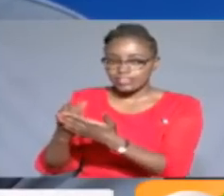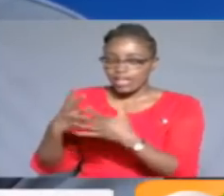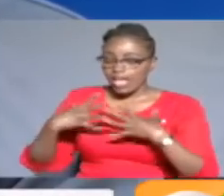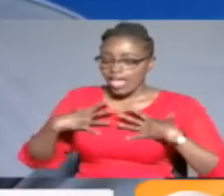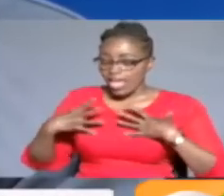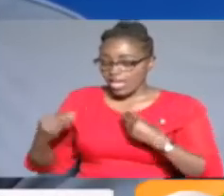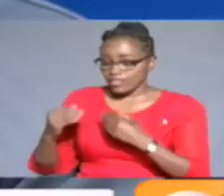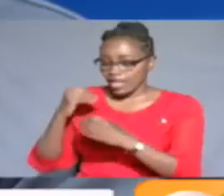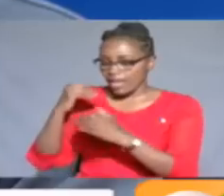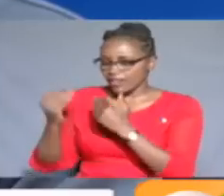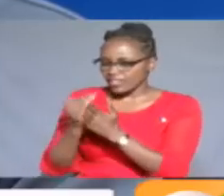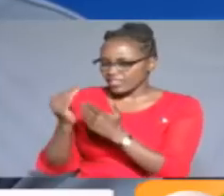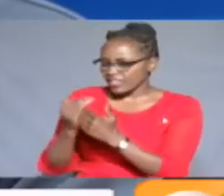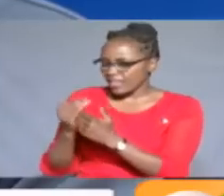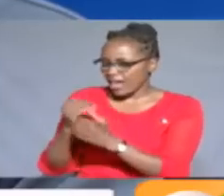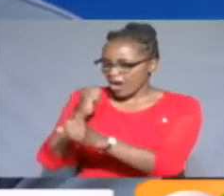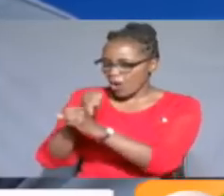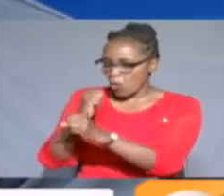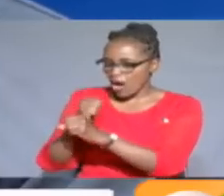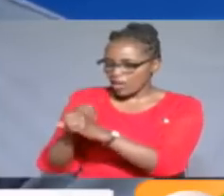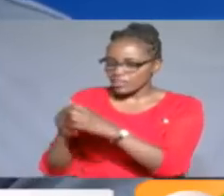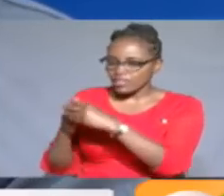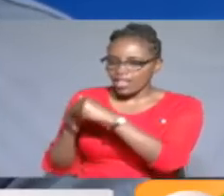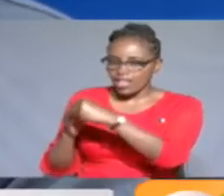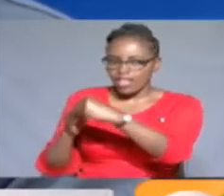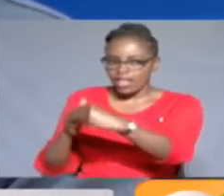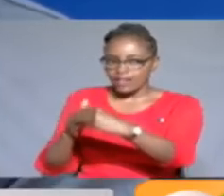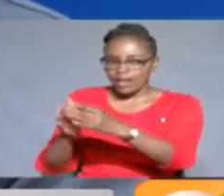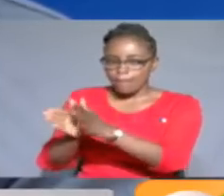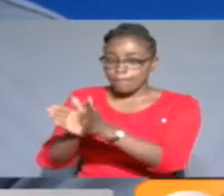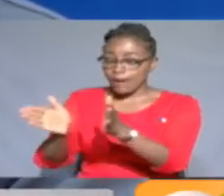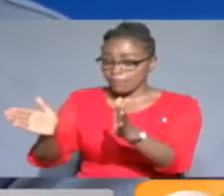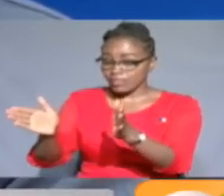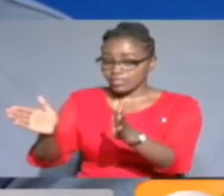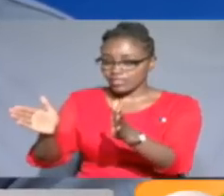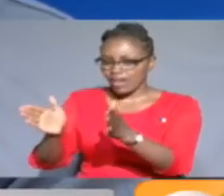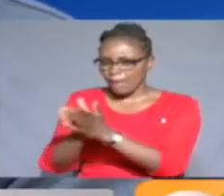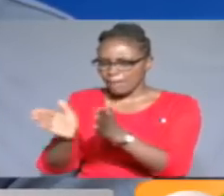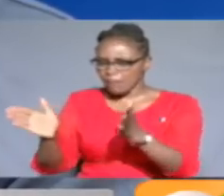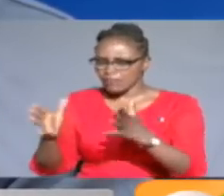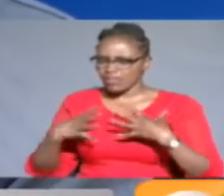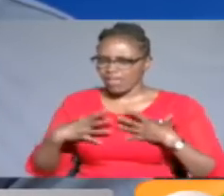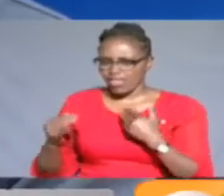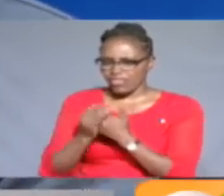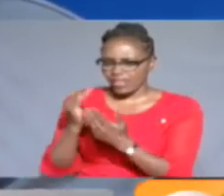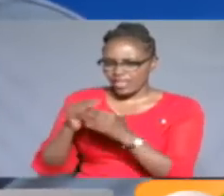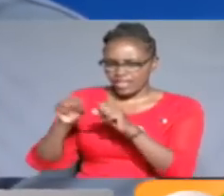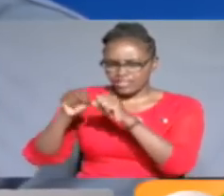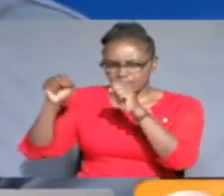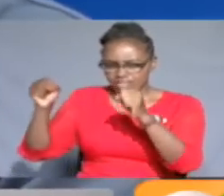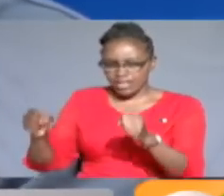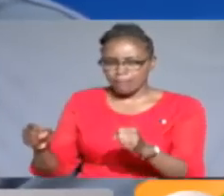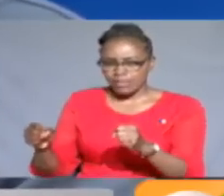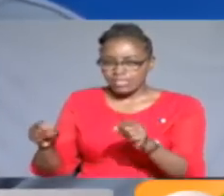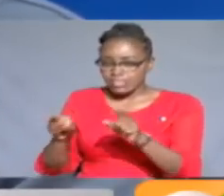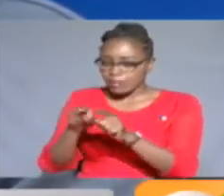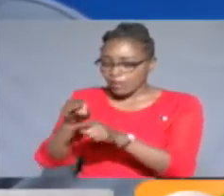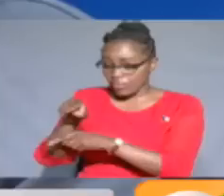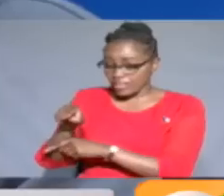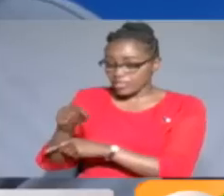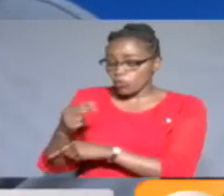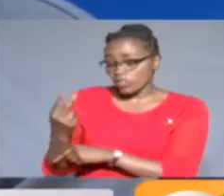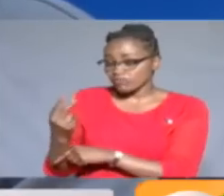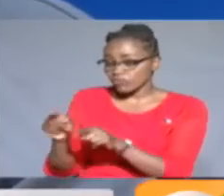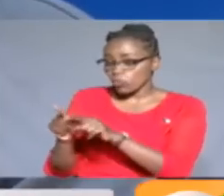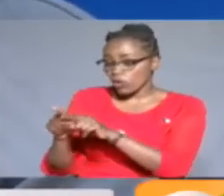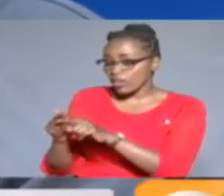healthcare workers-driven public kind of healthcare system. And that will kill two birds with